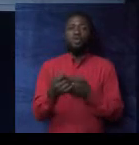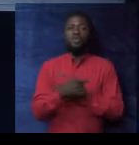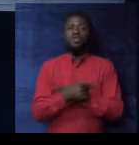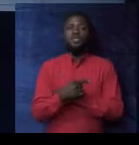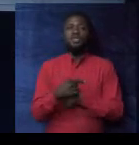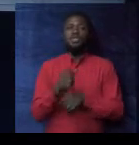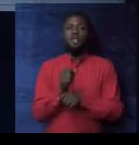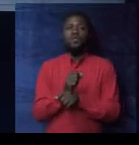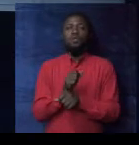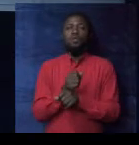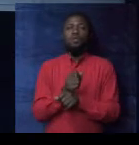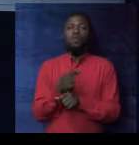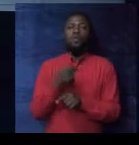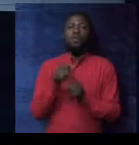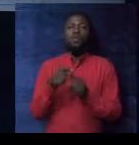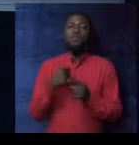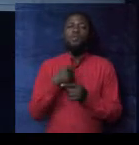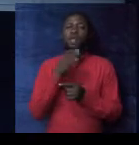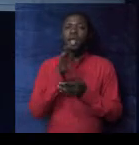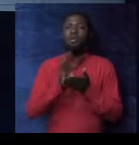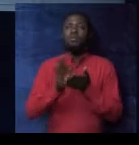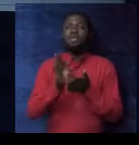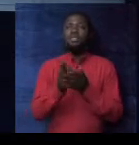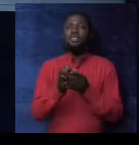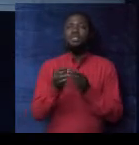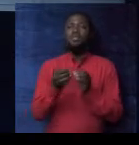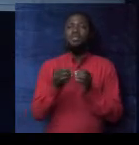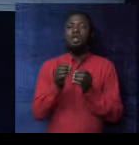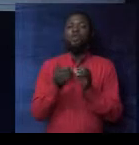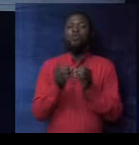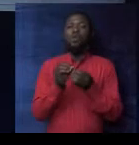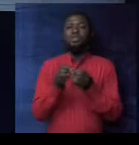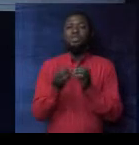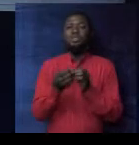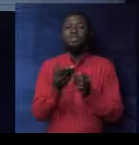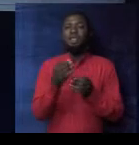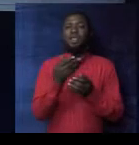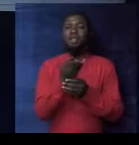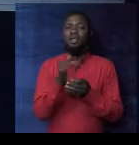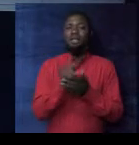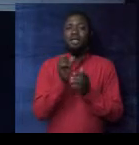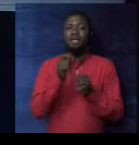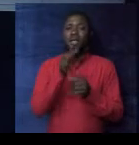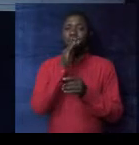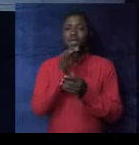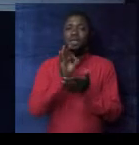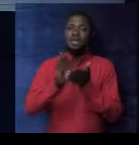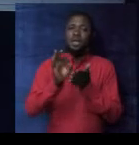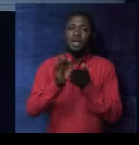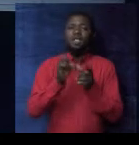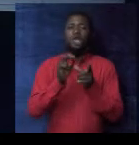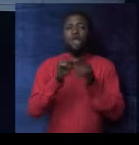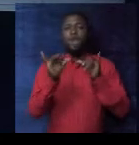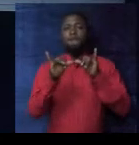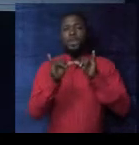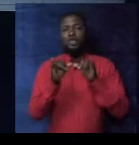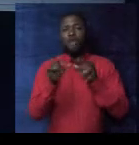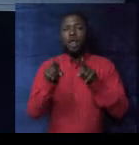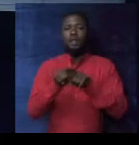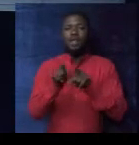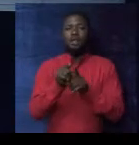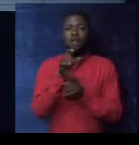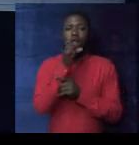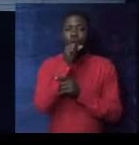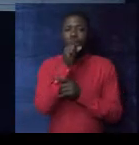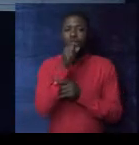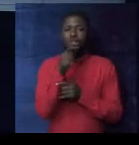to today's work. When we are counting quantities are things that can be counted or measured, like